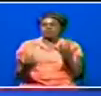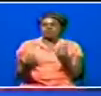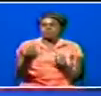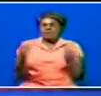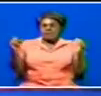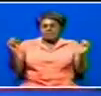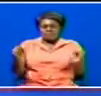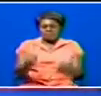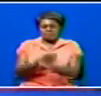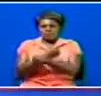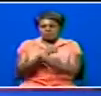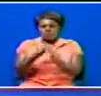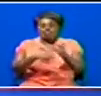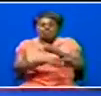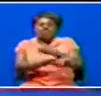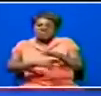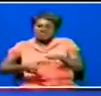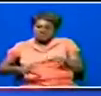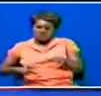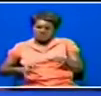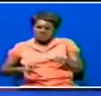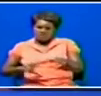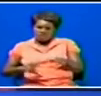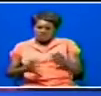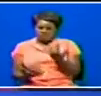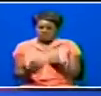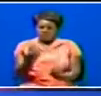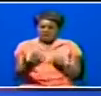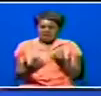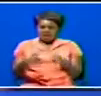they cannot be vandalized for firewood, which is common